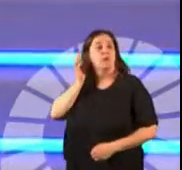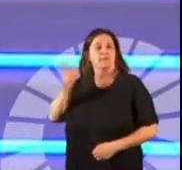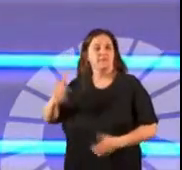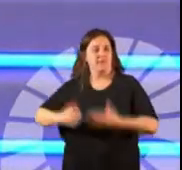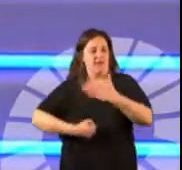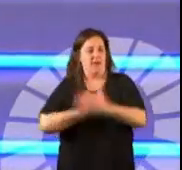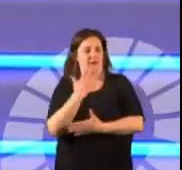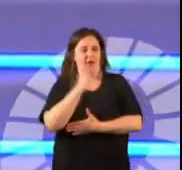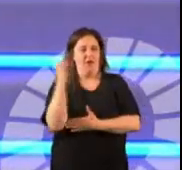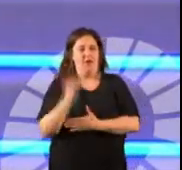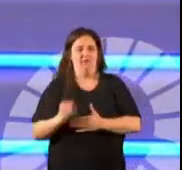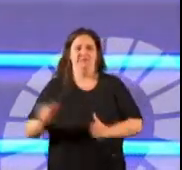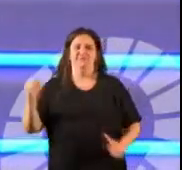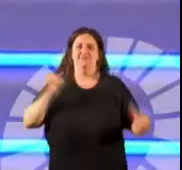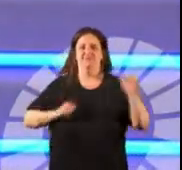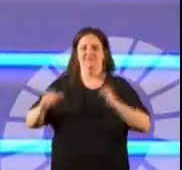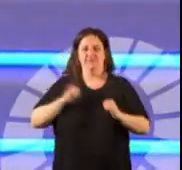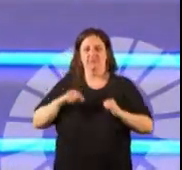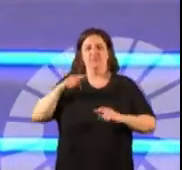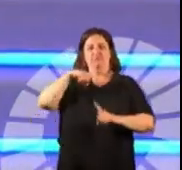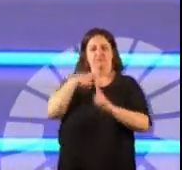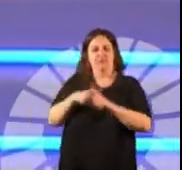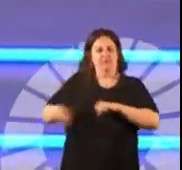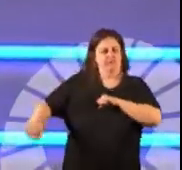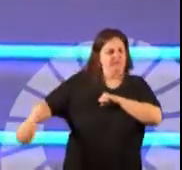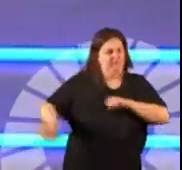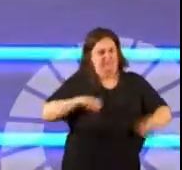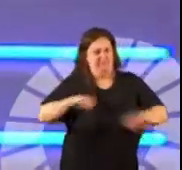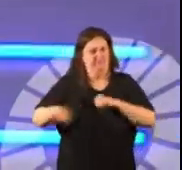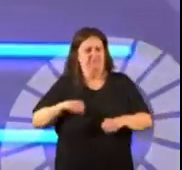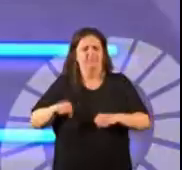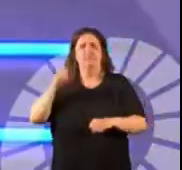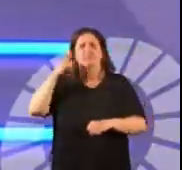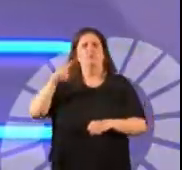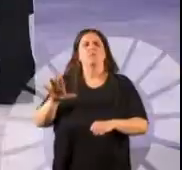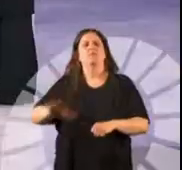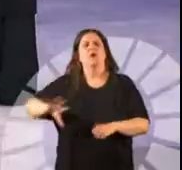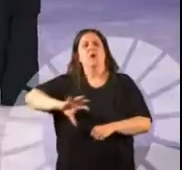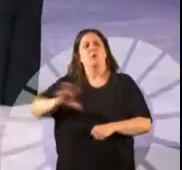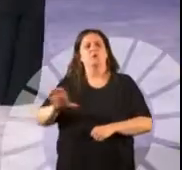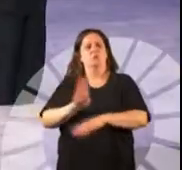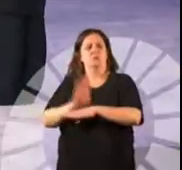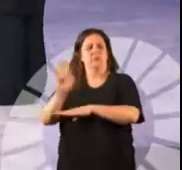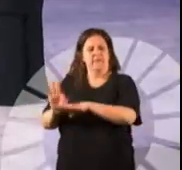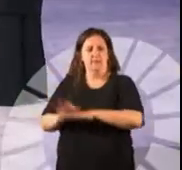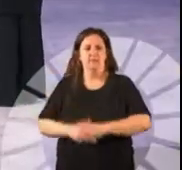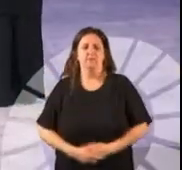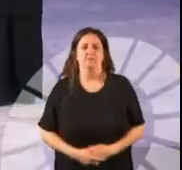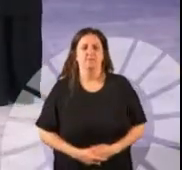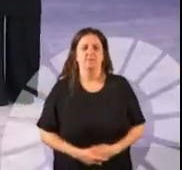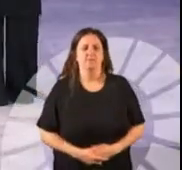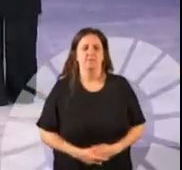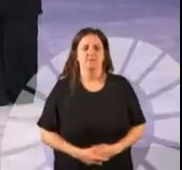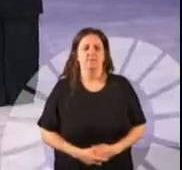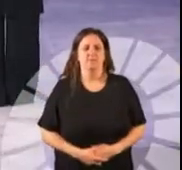are an actress, and you also work in Burkina Faso for equality between men and women. I am delighted to hand you the